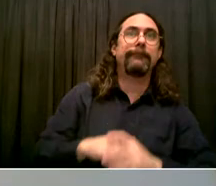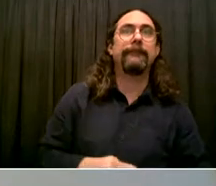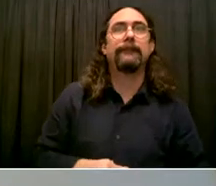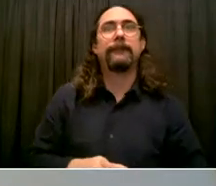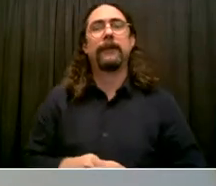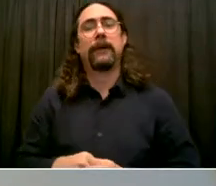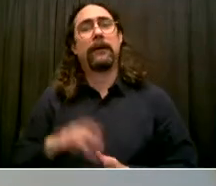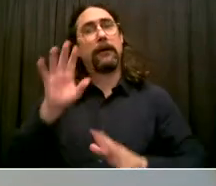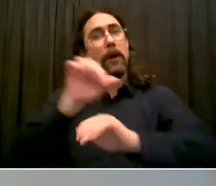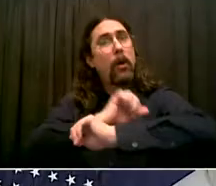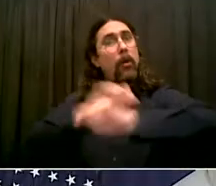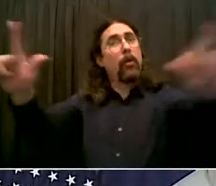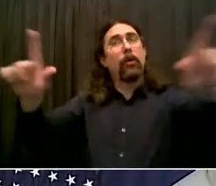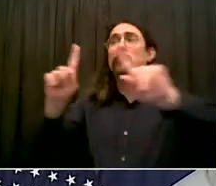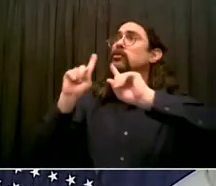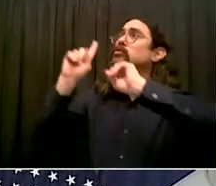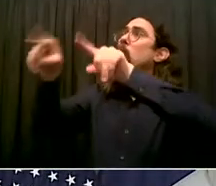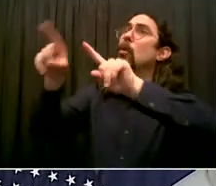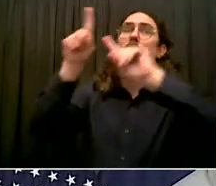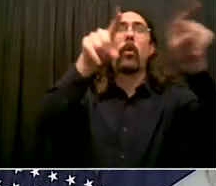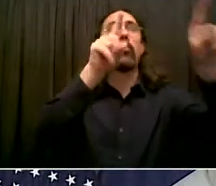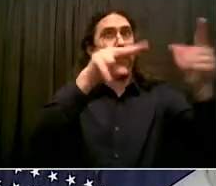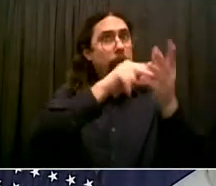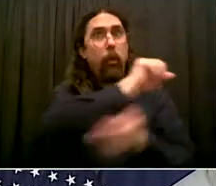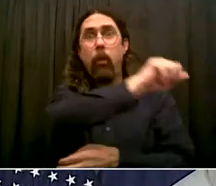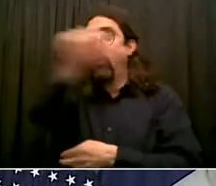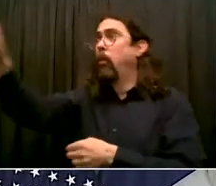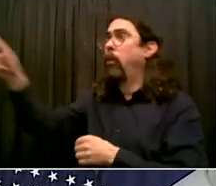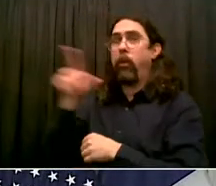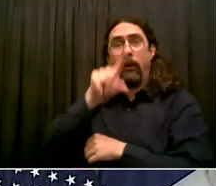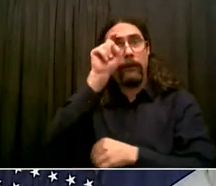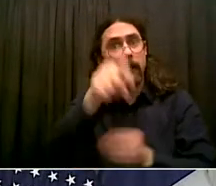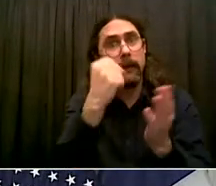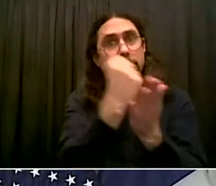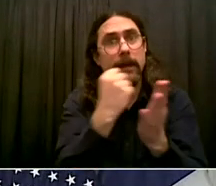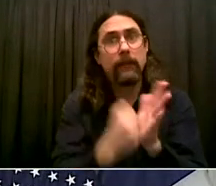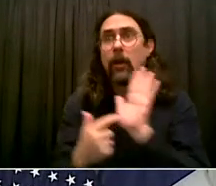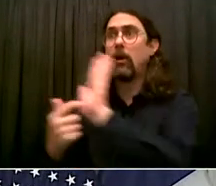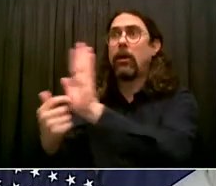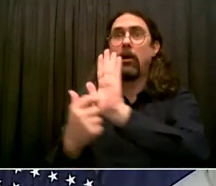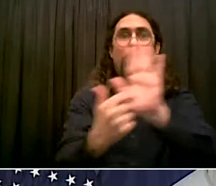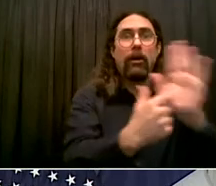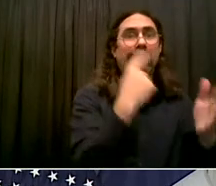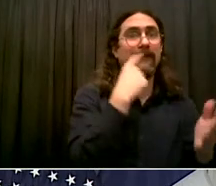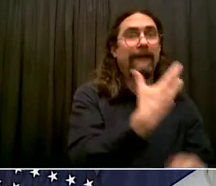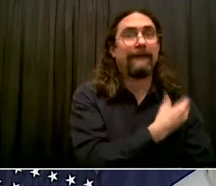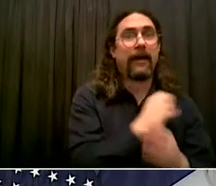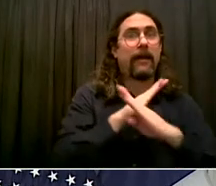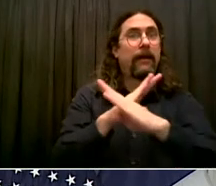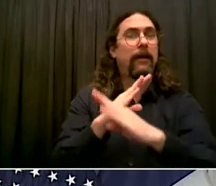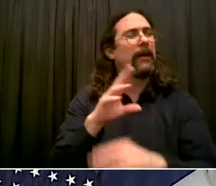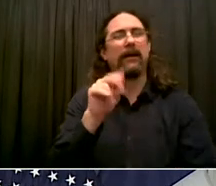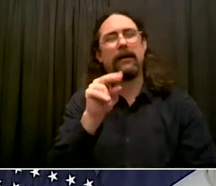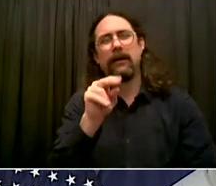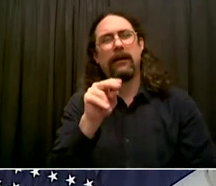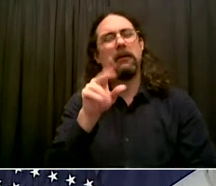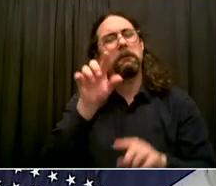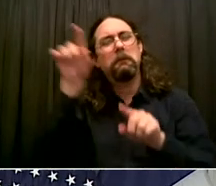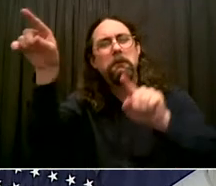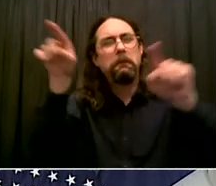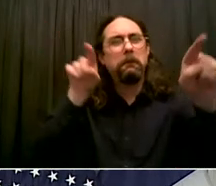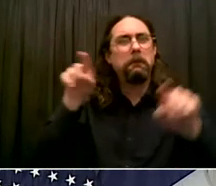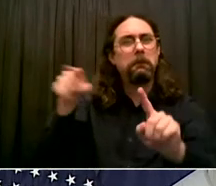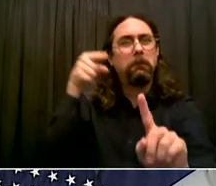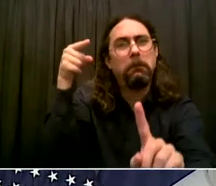a transmitting infection. Thank you. Go ahead, Roger. Yeah, the other question is, for people who